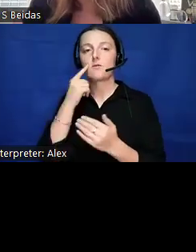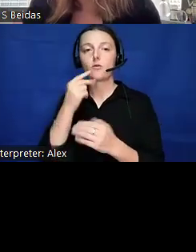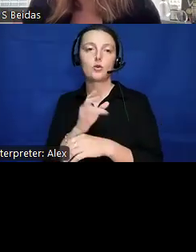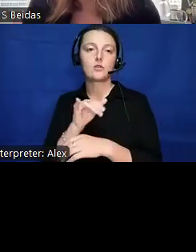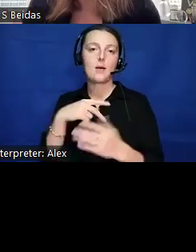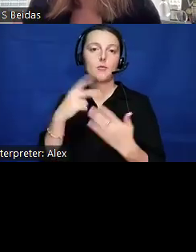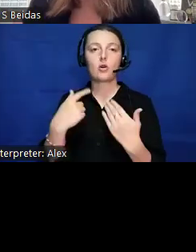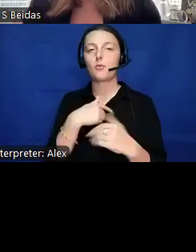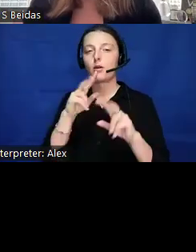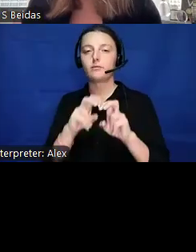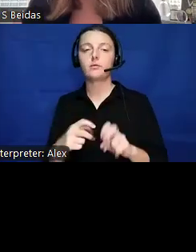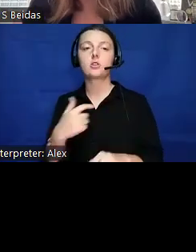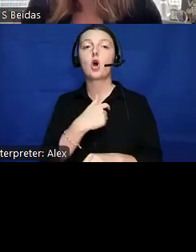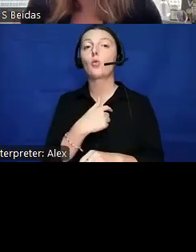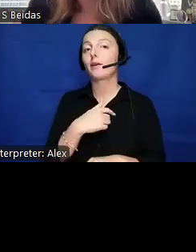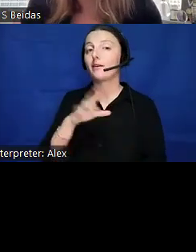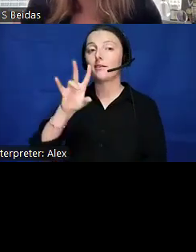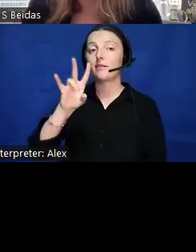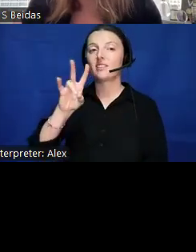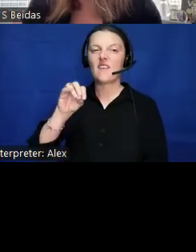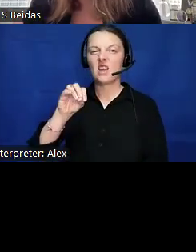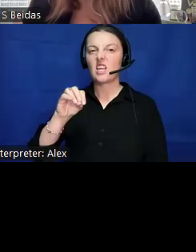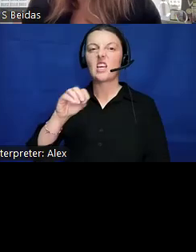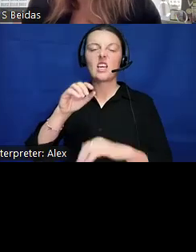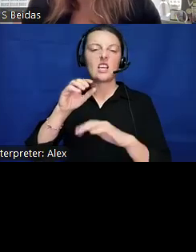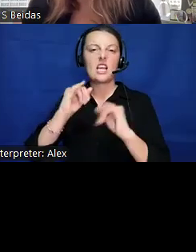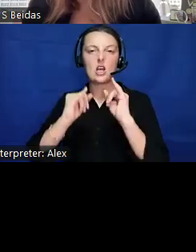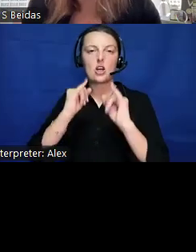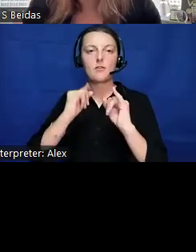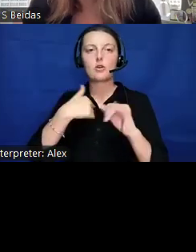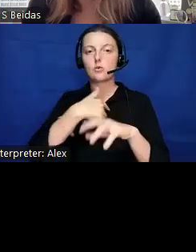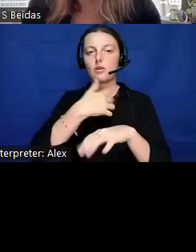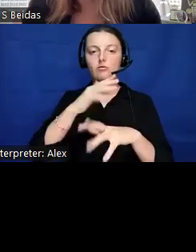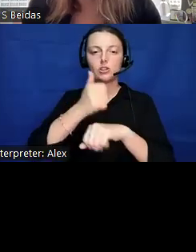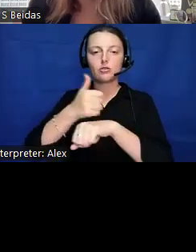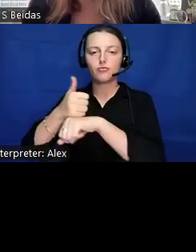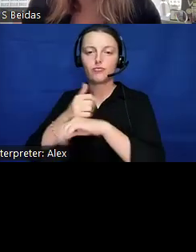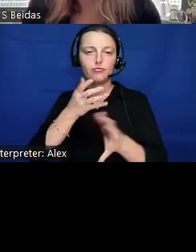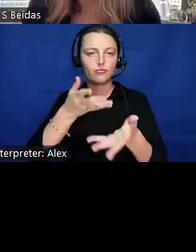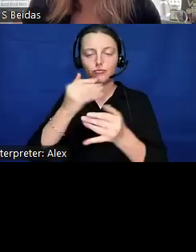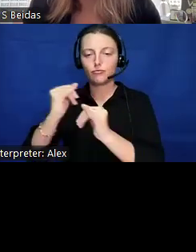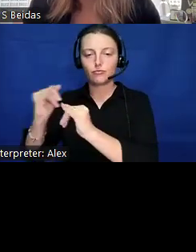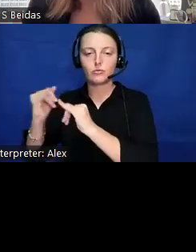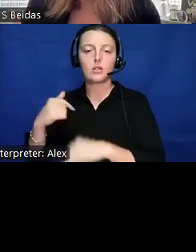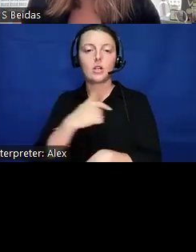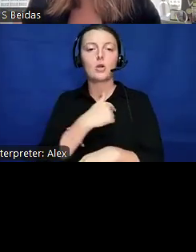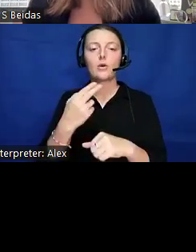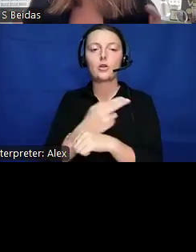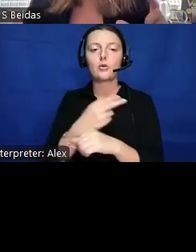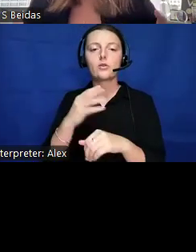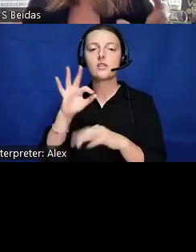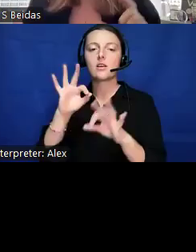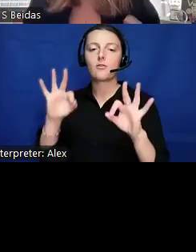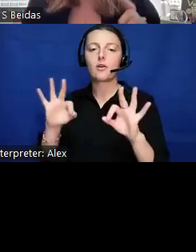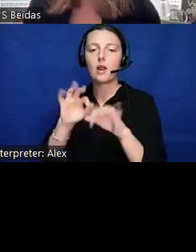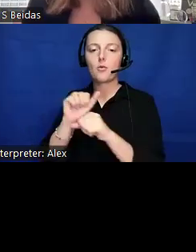70 semi-structured interviews and used an established framework from implementation research called the Consolidated Framework for Implementation Research,